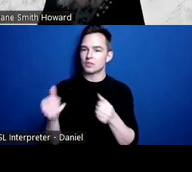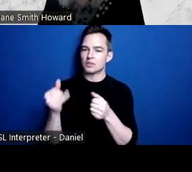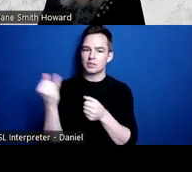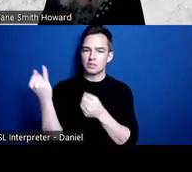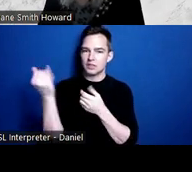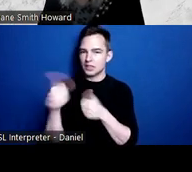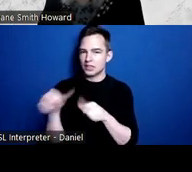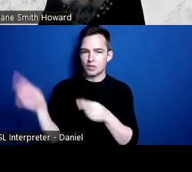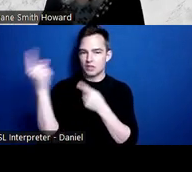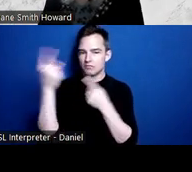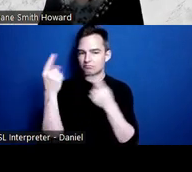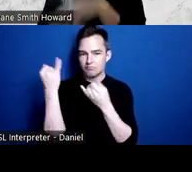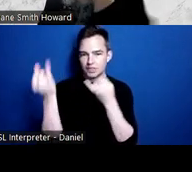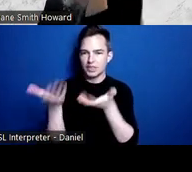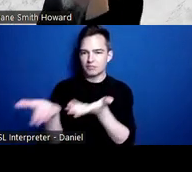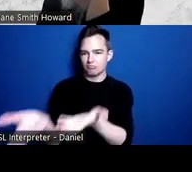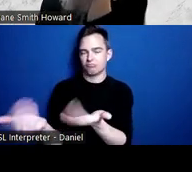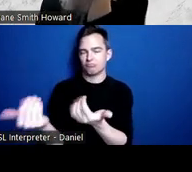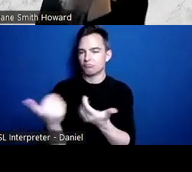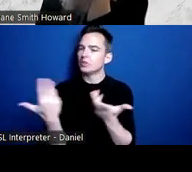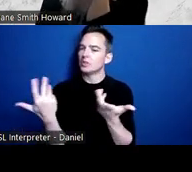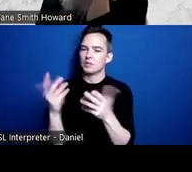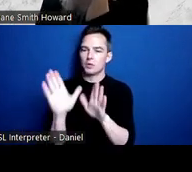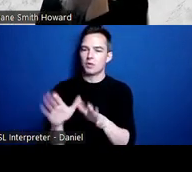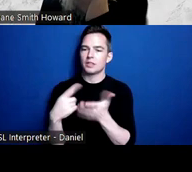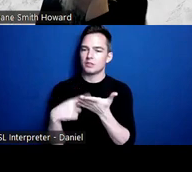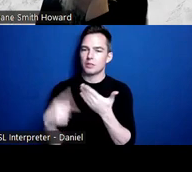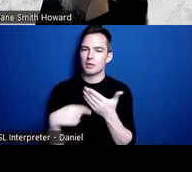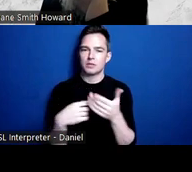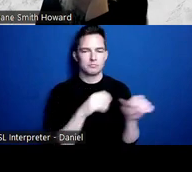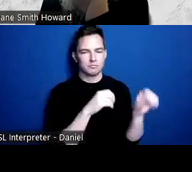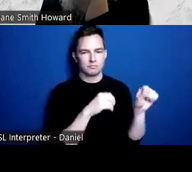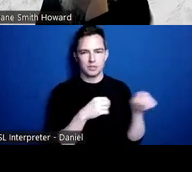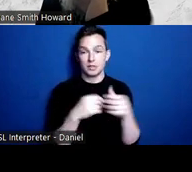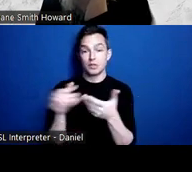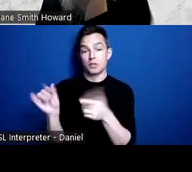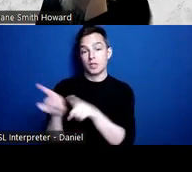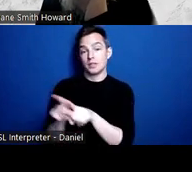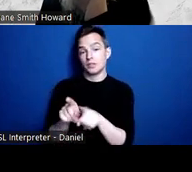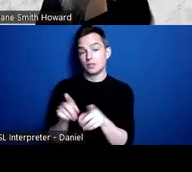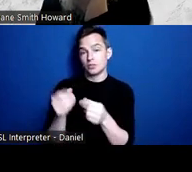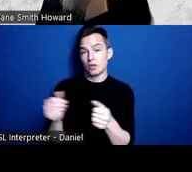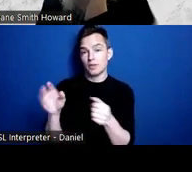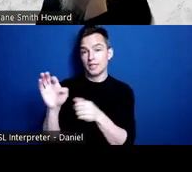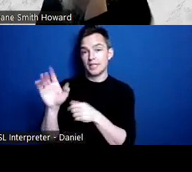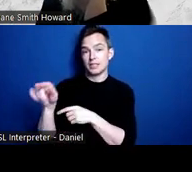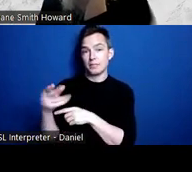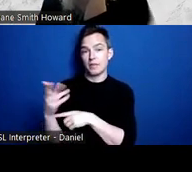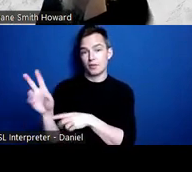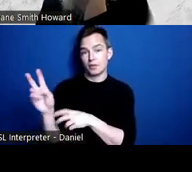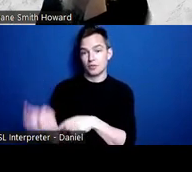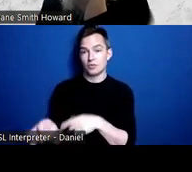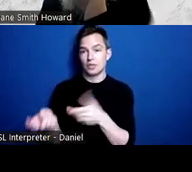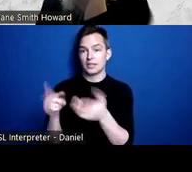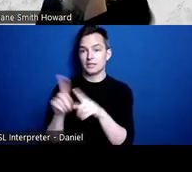Yeah. Or ways that they've been able to, well, in addition to solving Elizabeth's issue, has there been ways that they've been